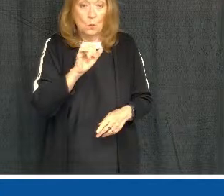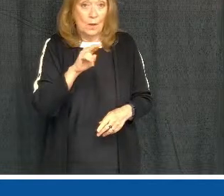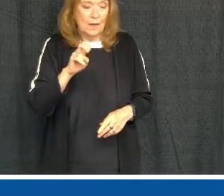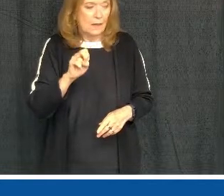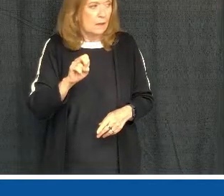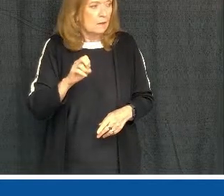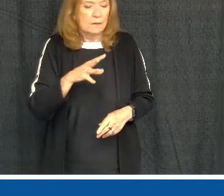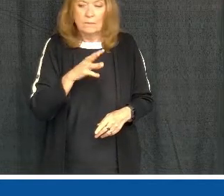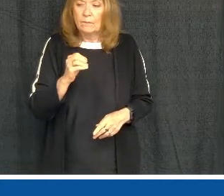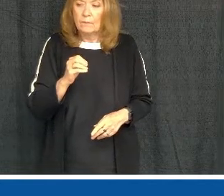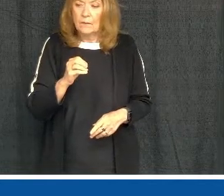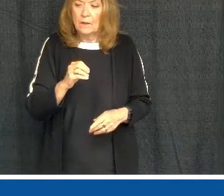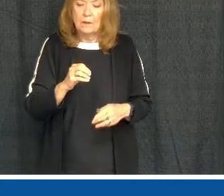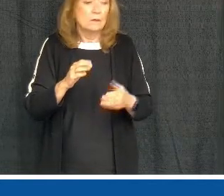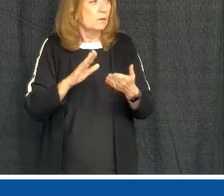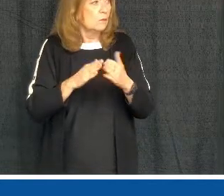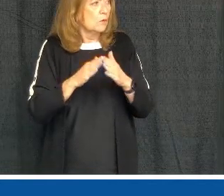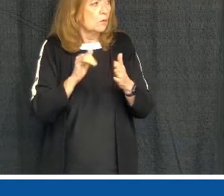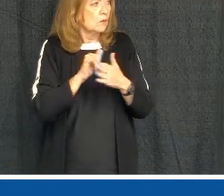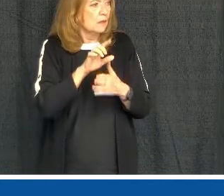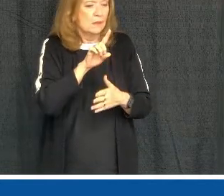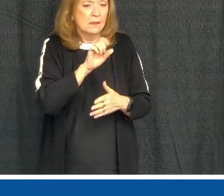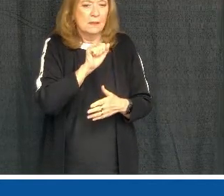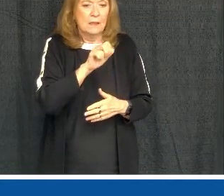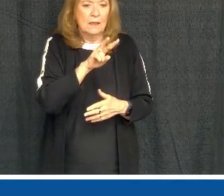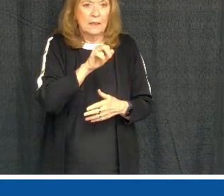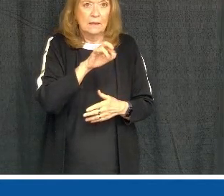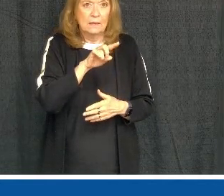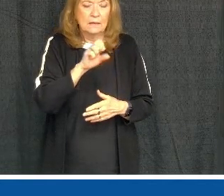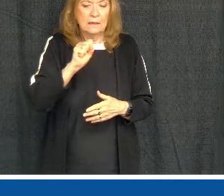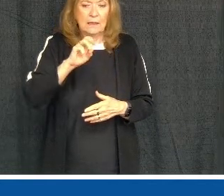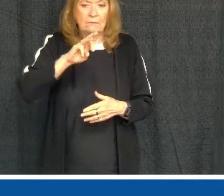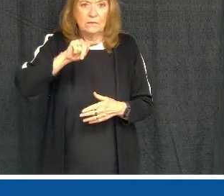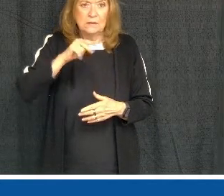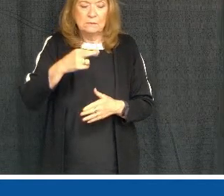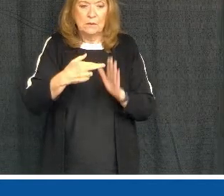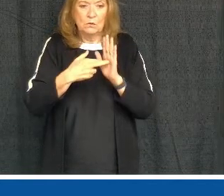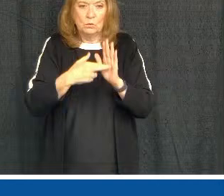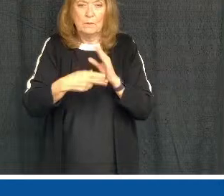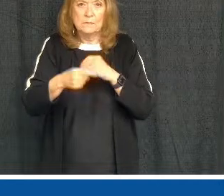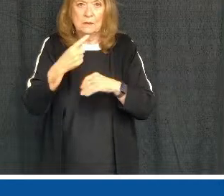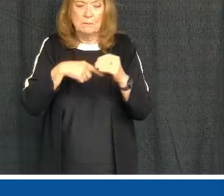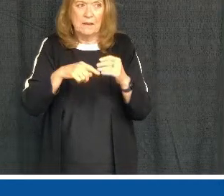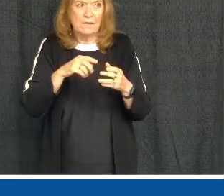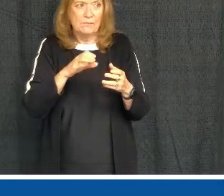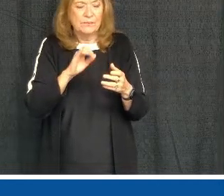that David Smith represented about the city kind of